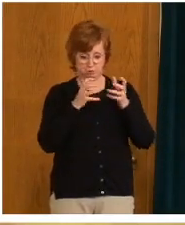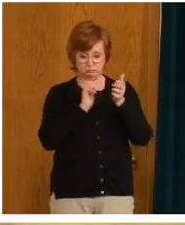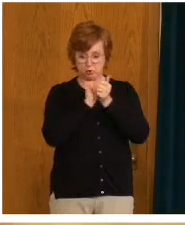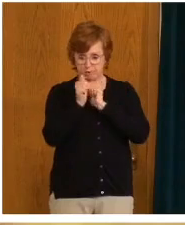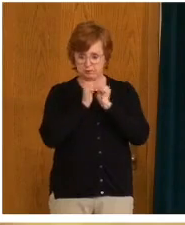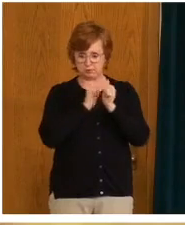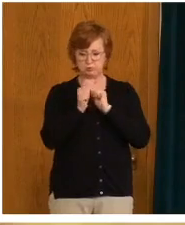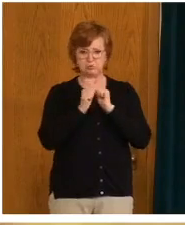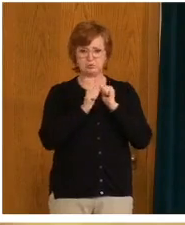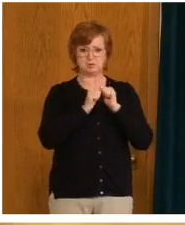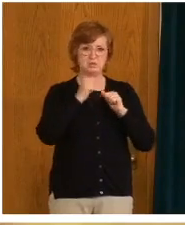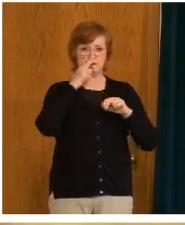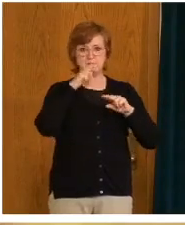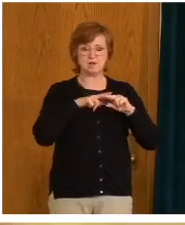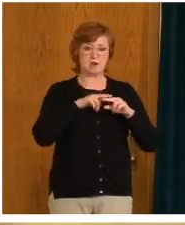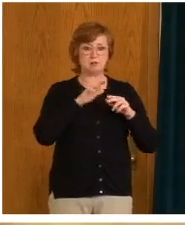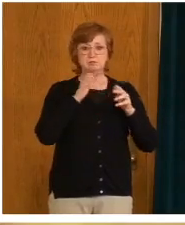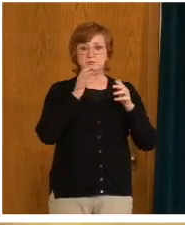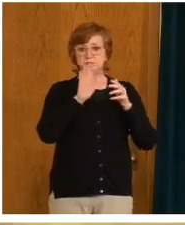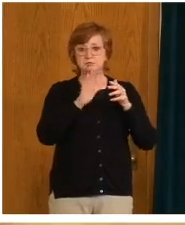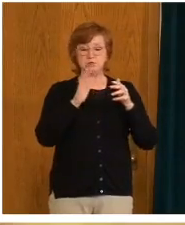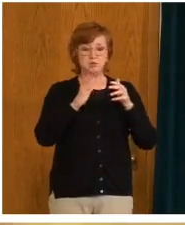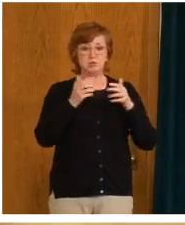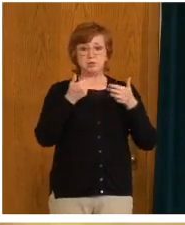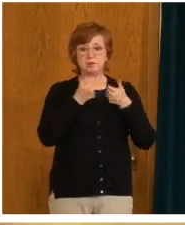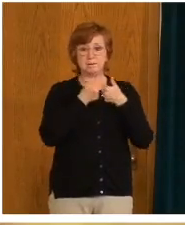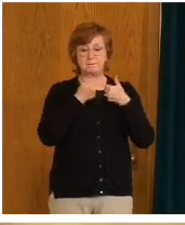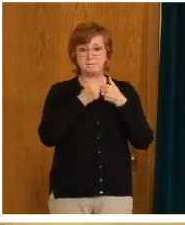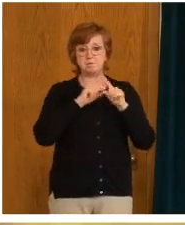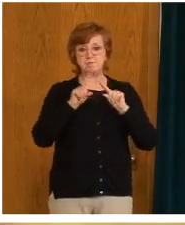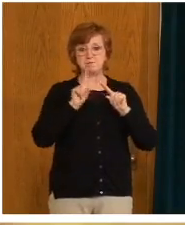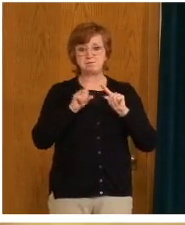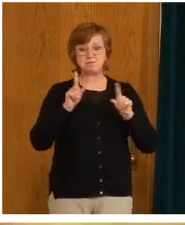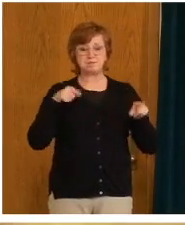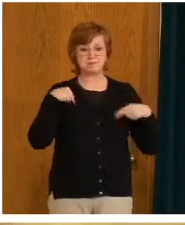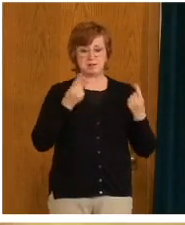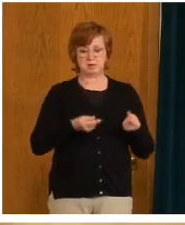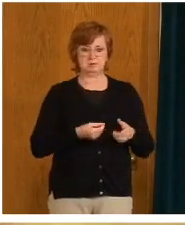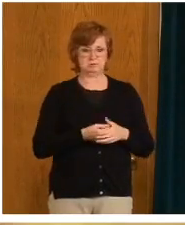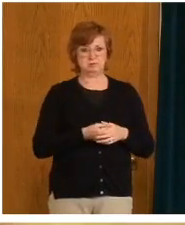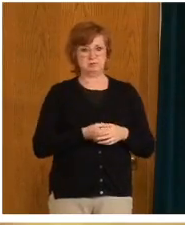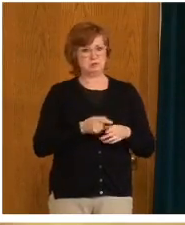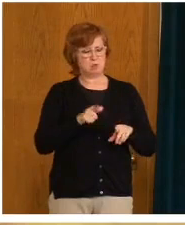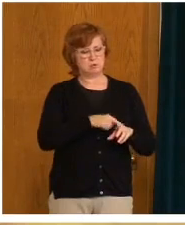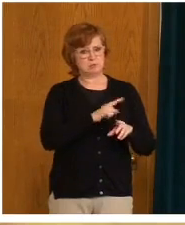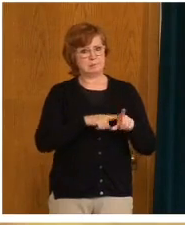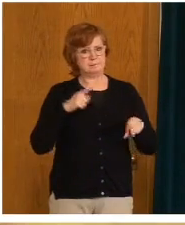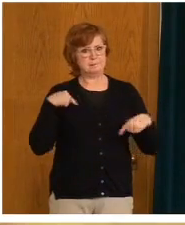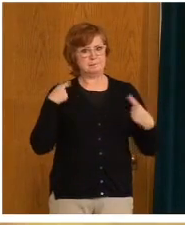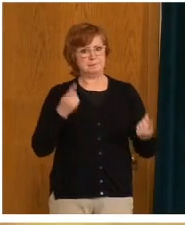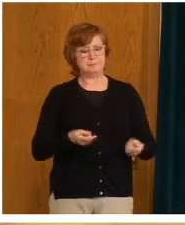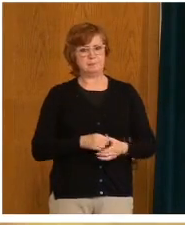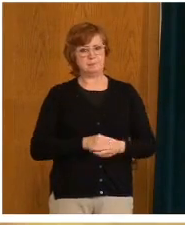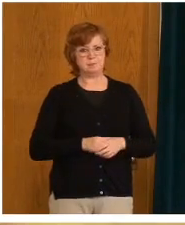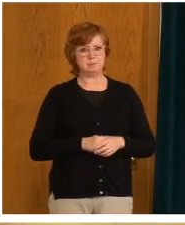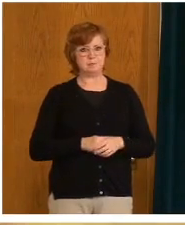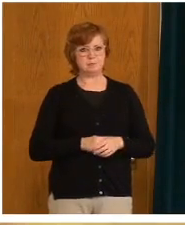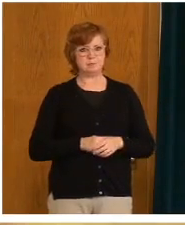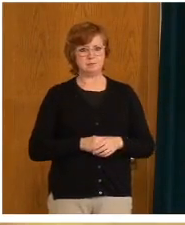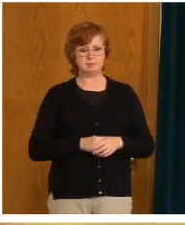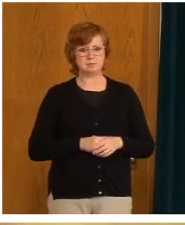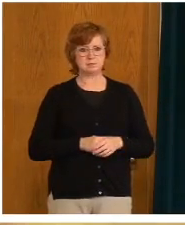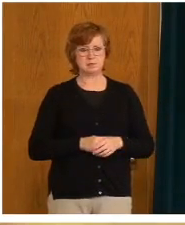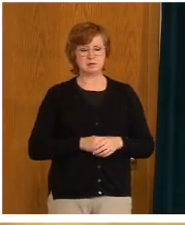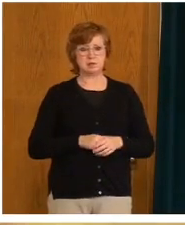have some competition in the sporting events that they have not been able to have for such a long period of time. And so this is a small